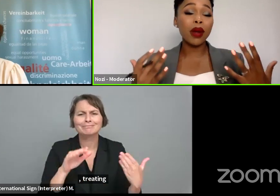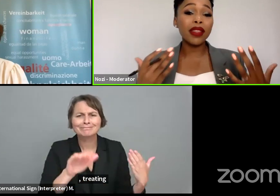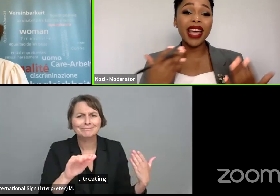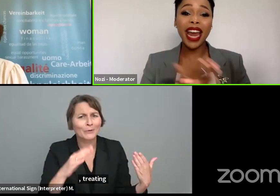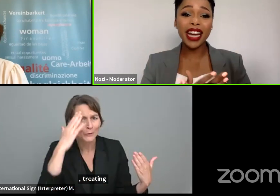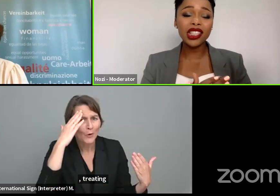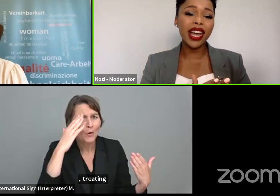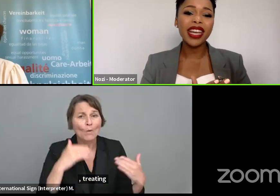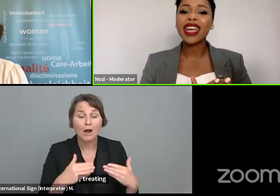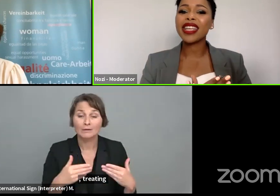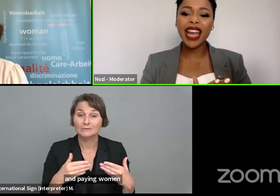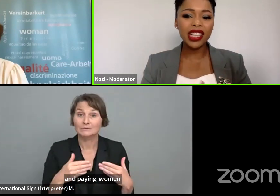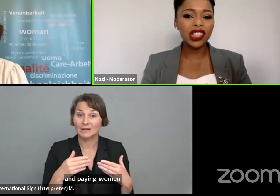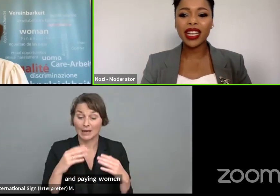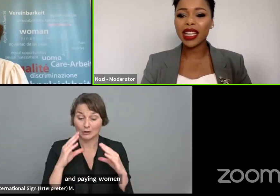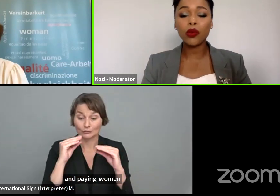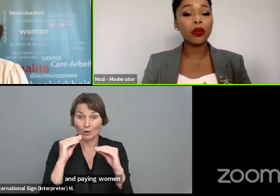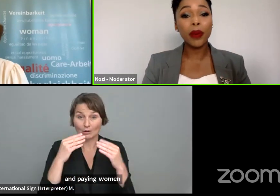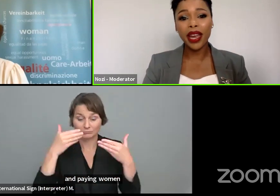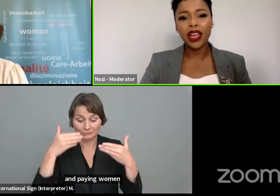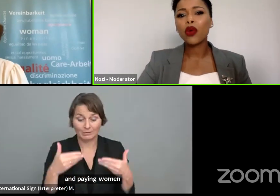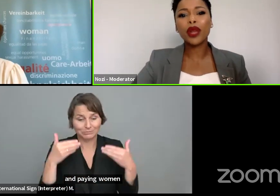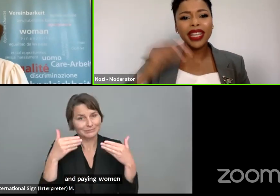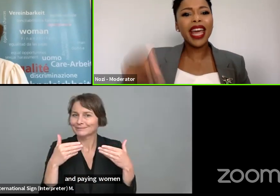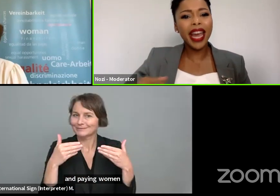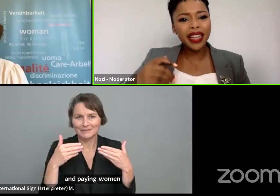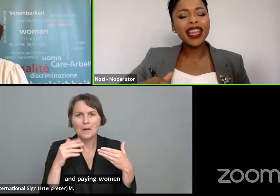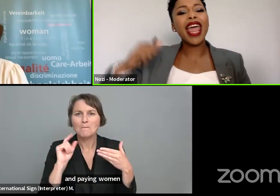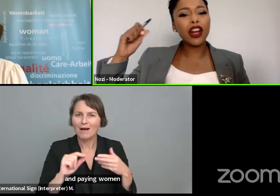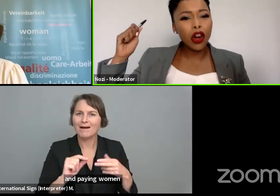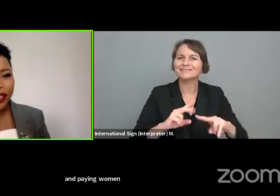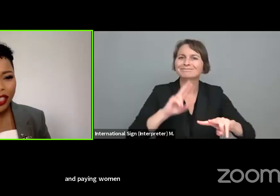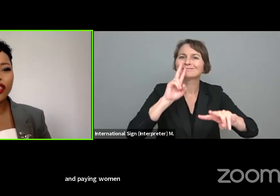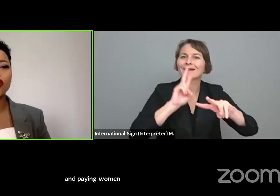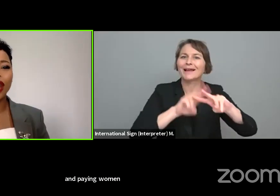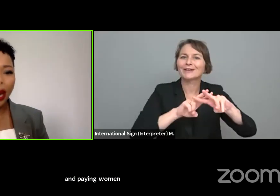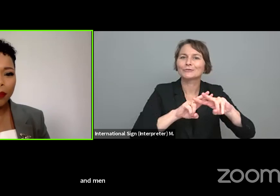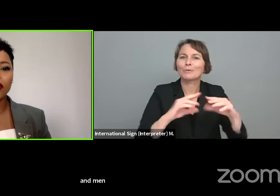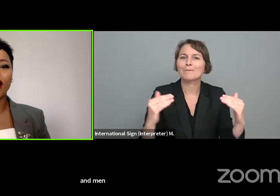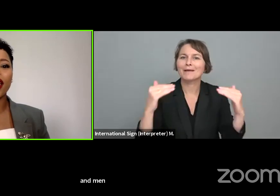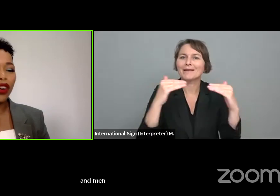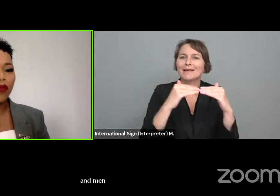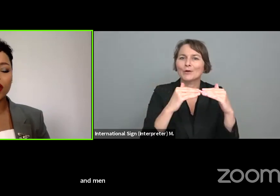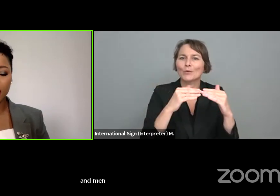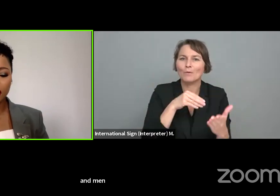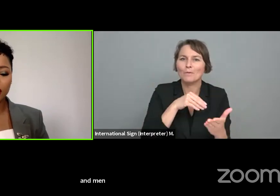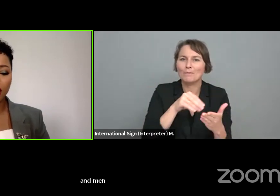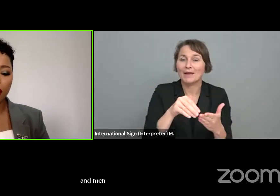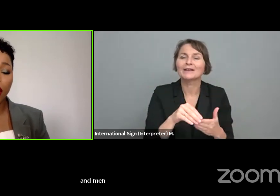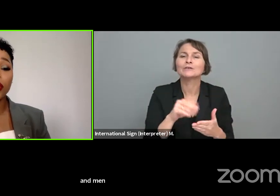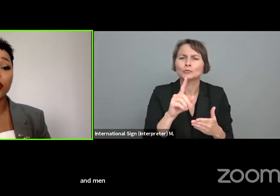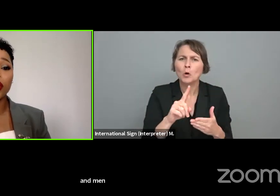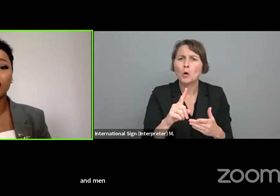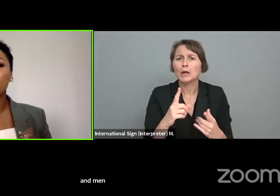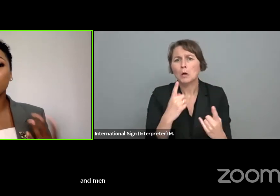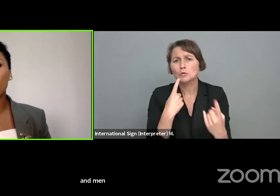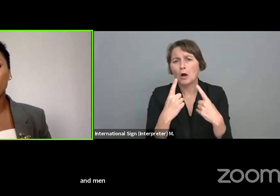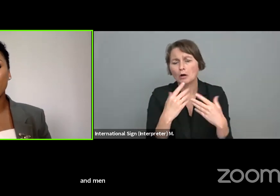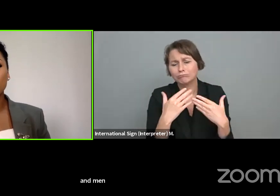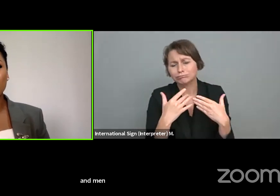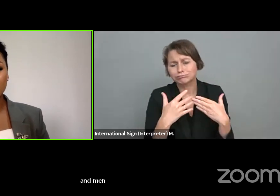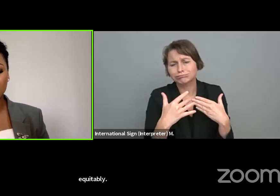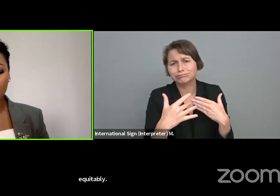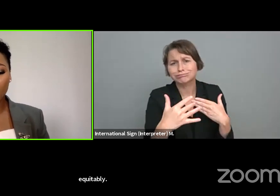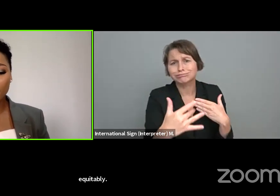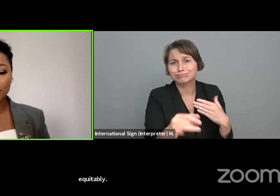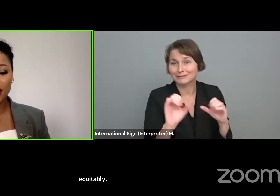please remember the hashtag is #EqualPay. We can continue to amplify the conversation around the world. Don't forget